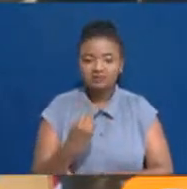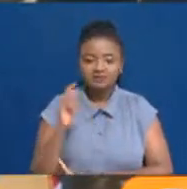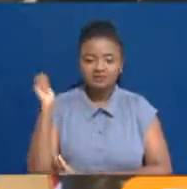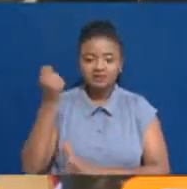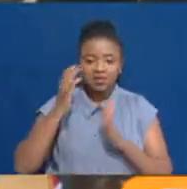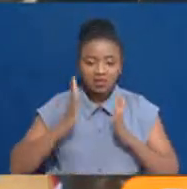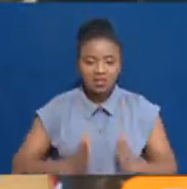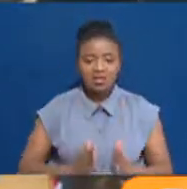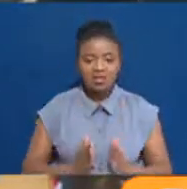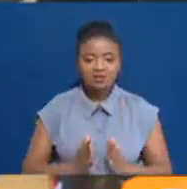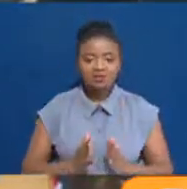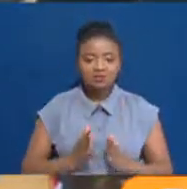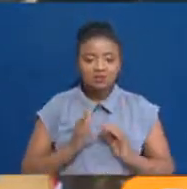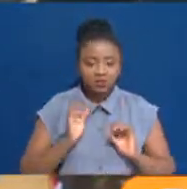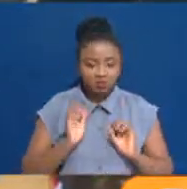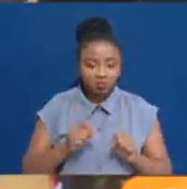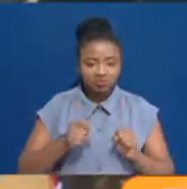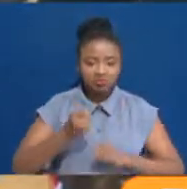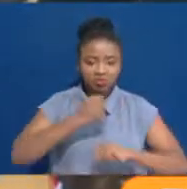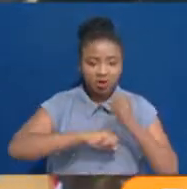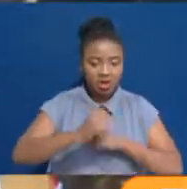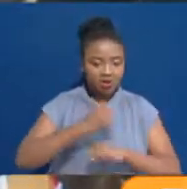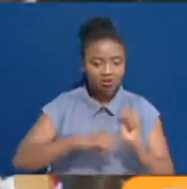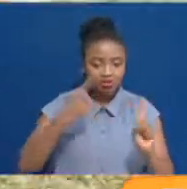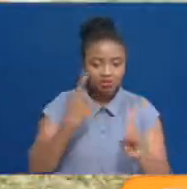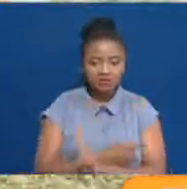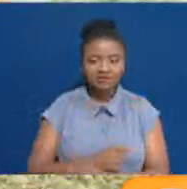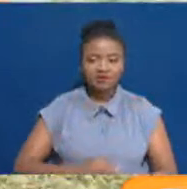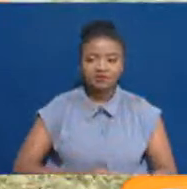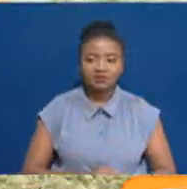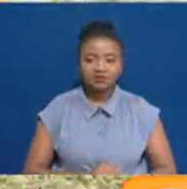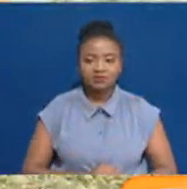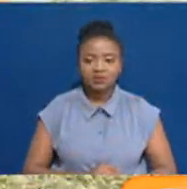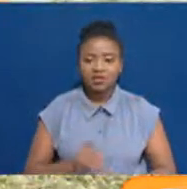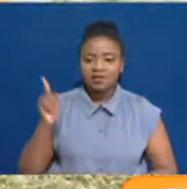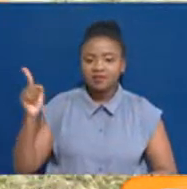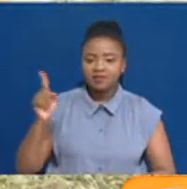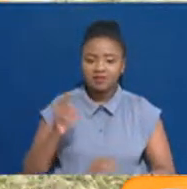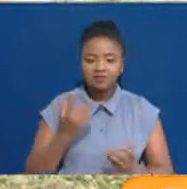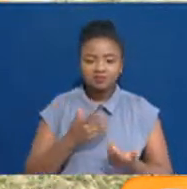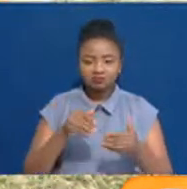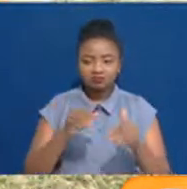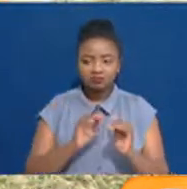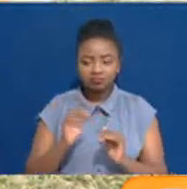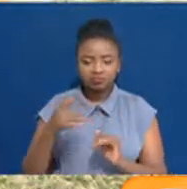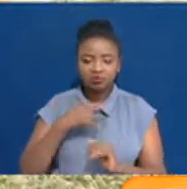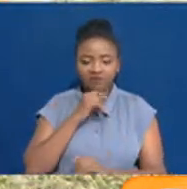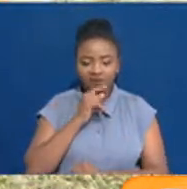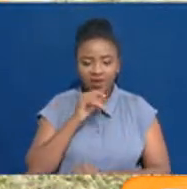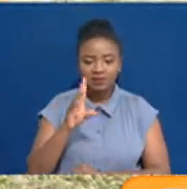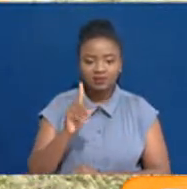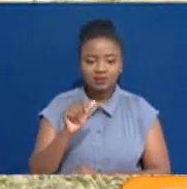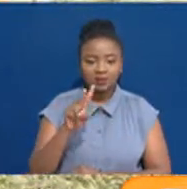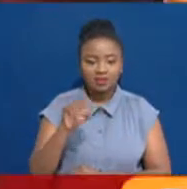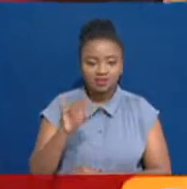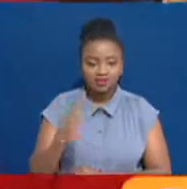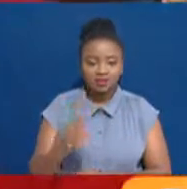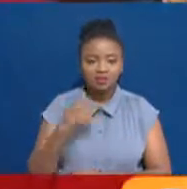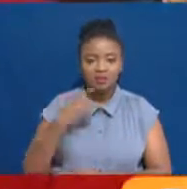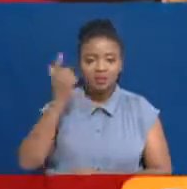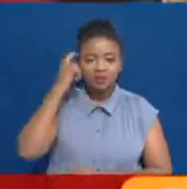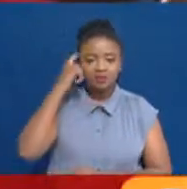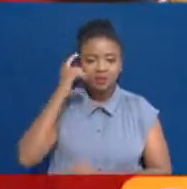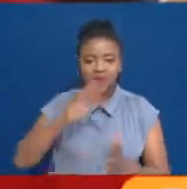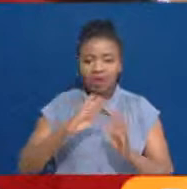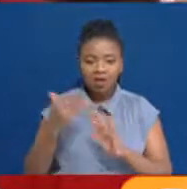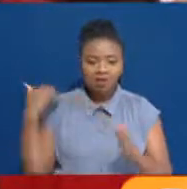Kenya wataanza kuchukua hatua tofauti tena. The funeral service of the late Odhiambo evoked memories of the weekly